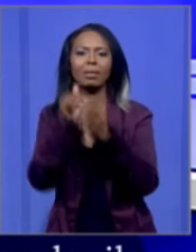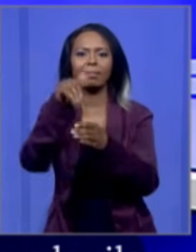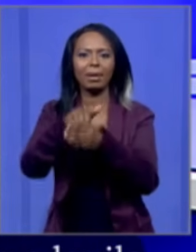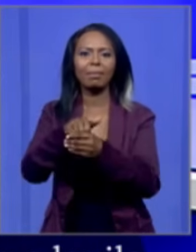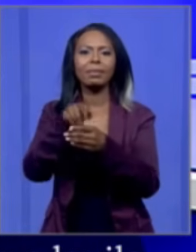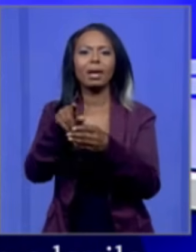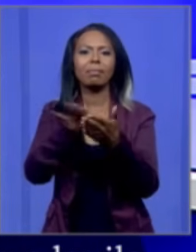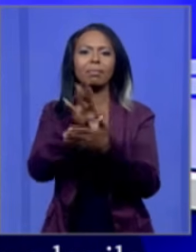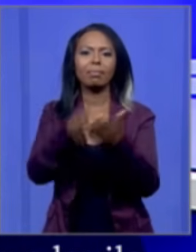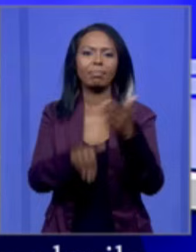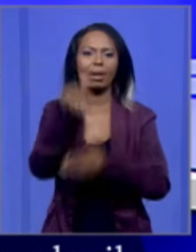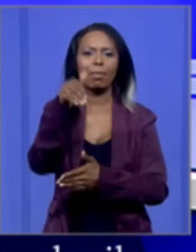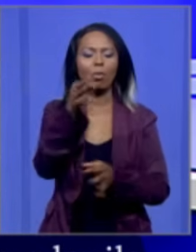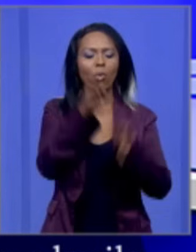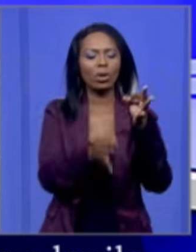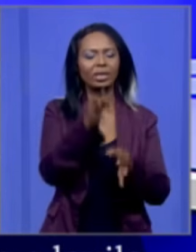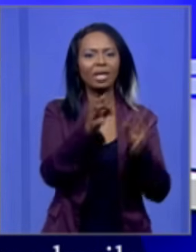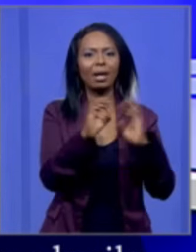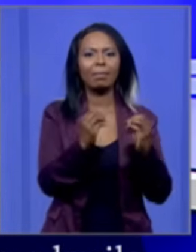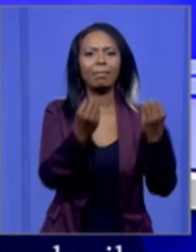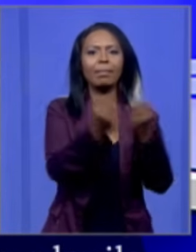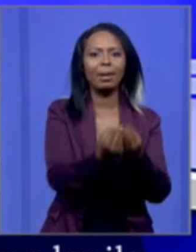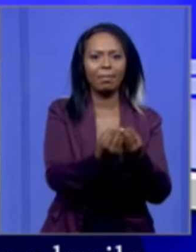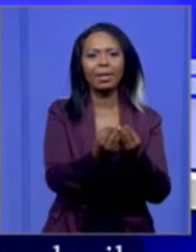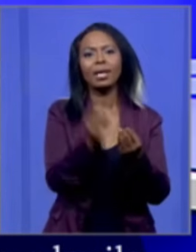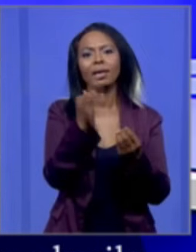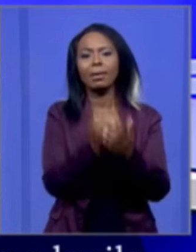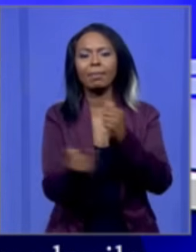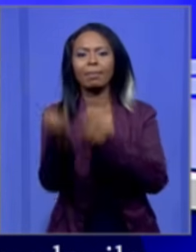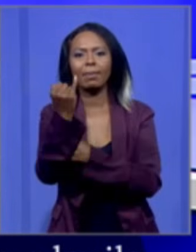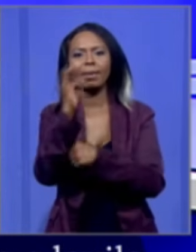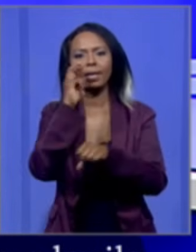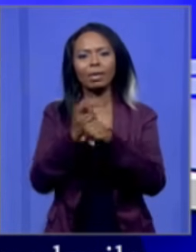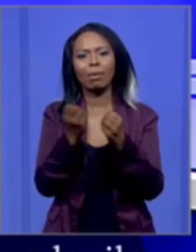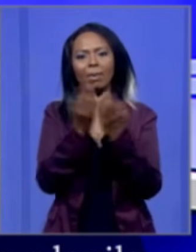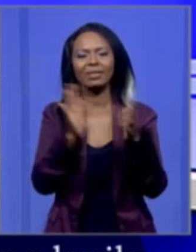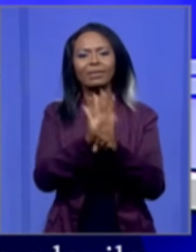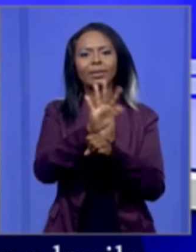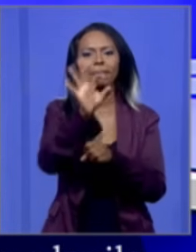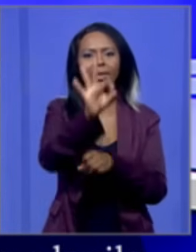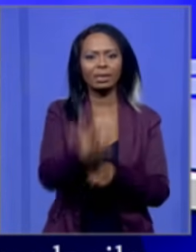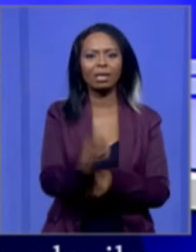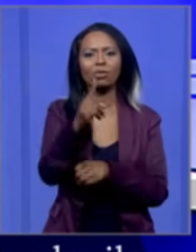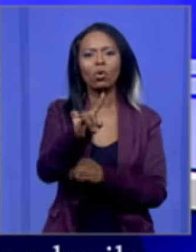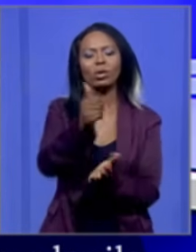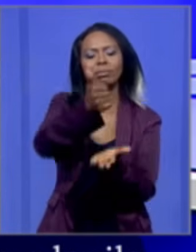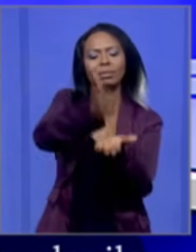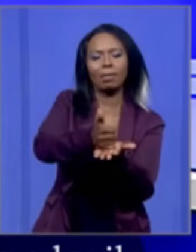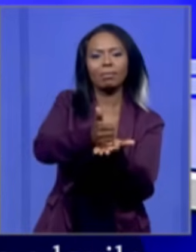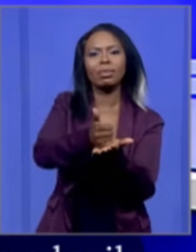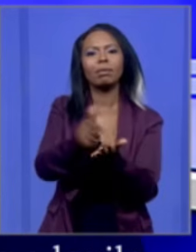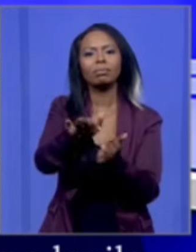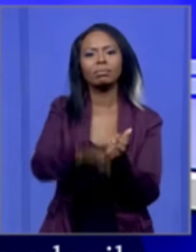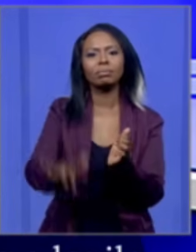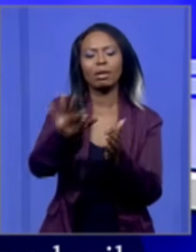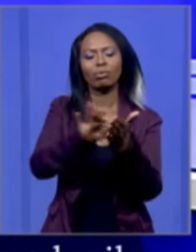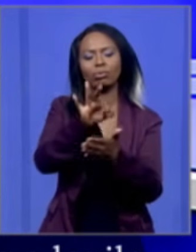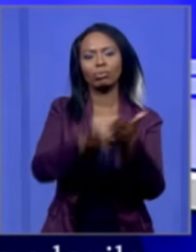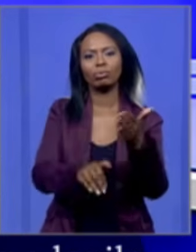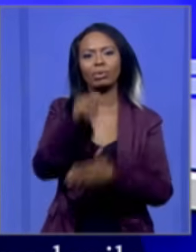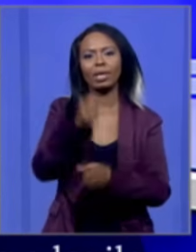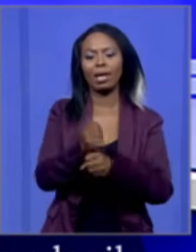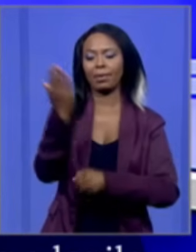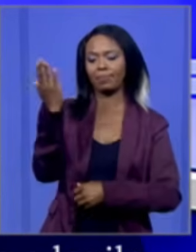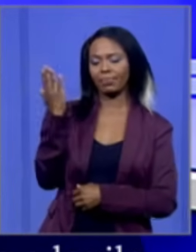sa emelwago e hloka go ba e ikhweleditše dipersente tše 15 tša ditulo tša selete dikgethong tšeo di